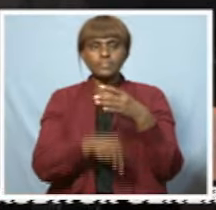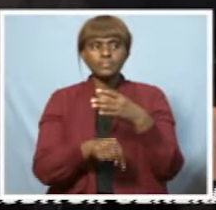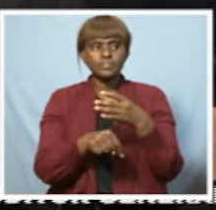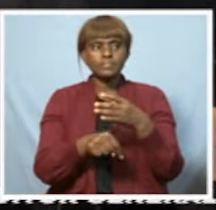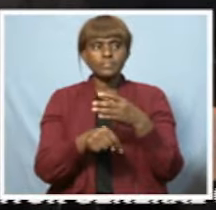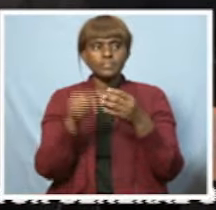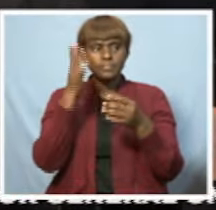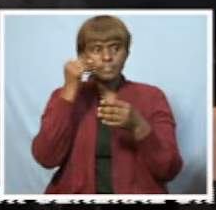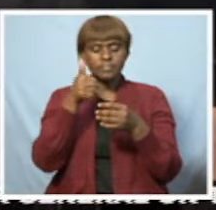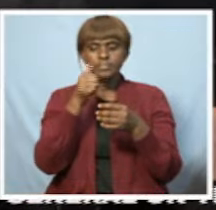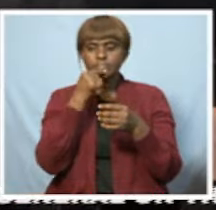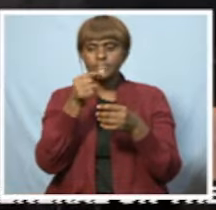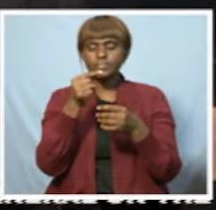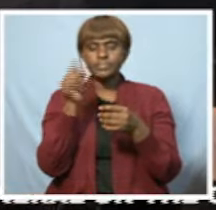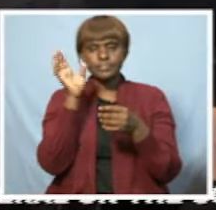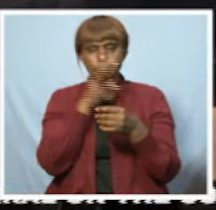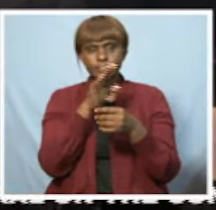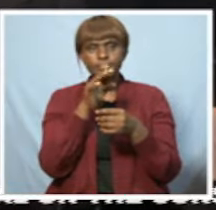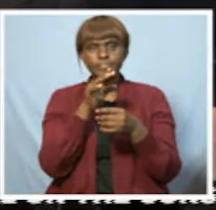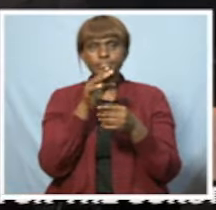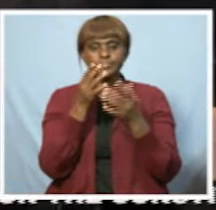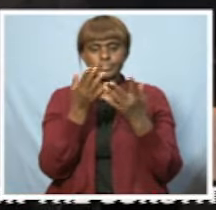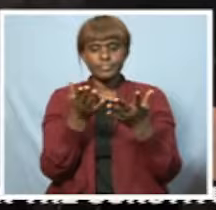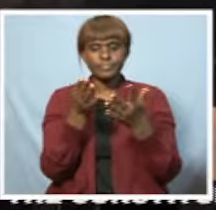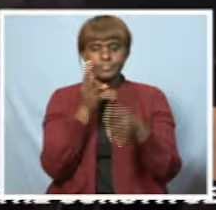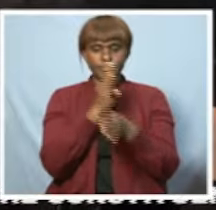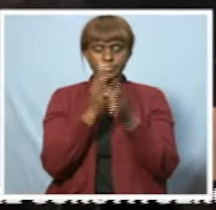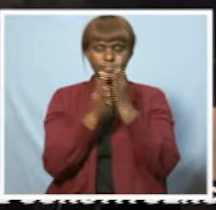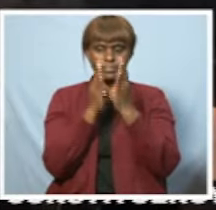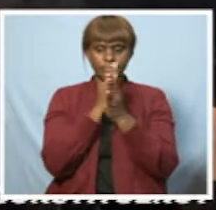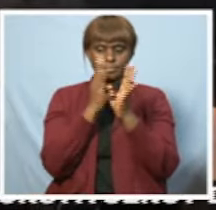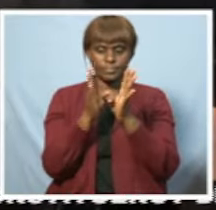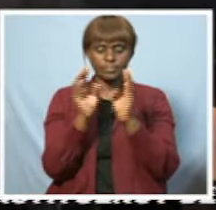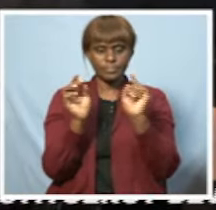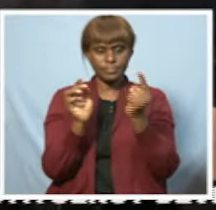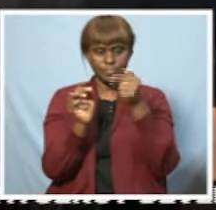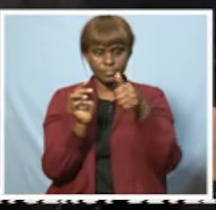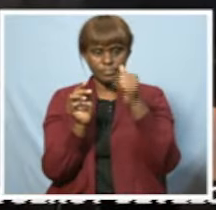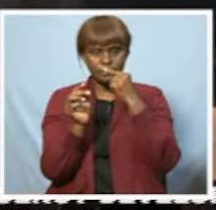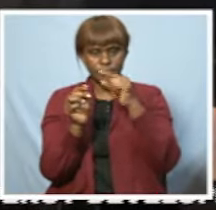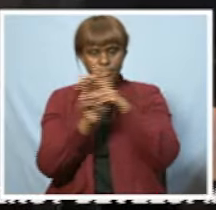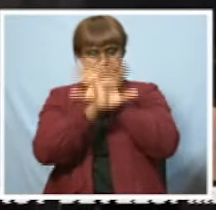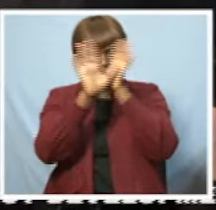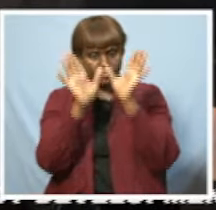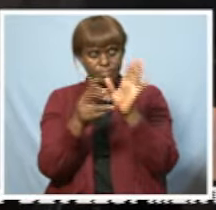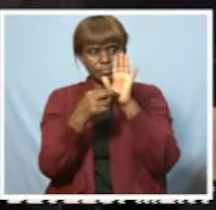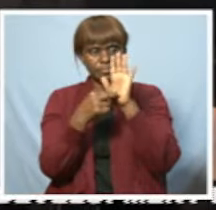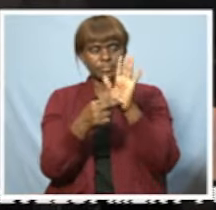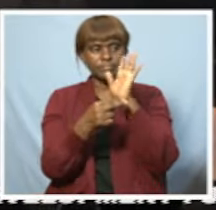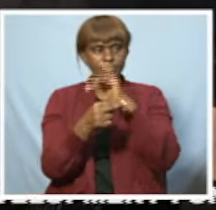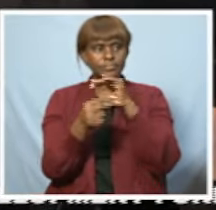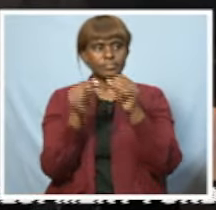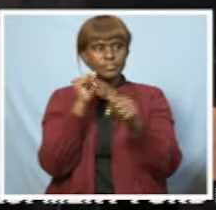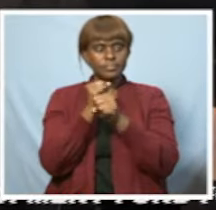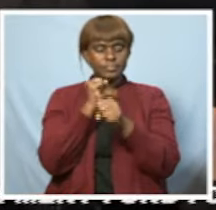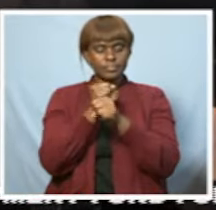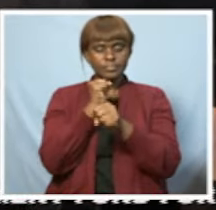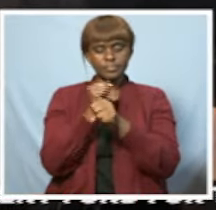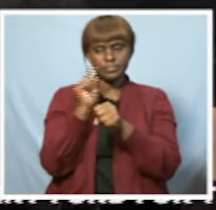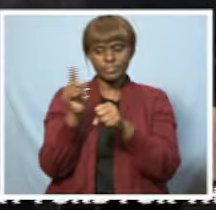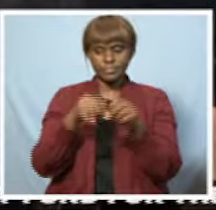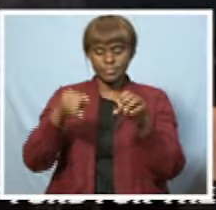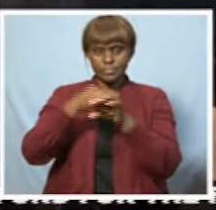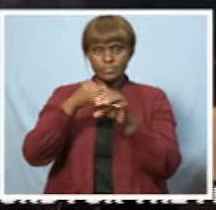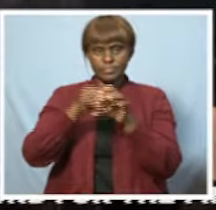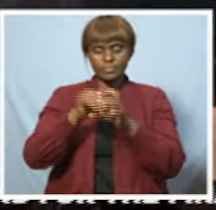Why did you say that you were the contractor? First of all, you said it clearly that the scope of work